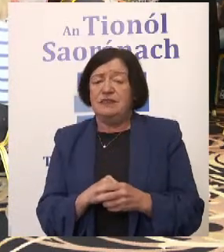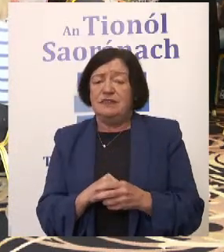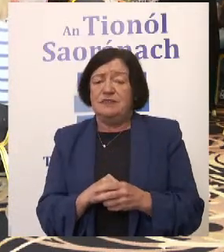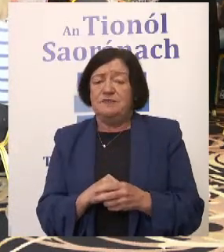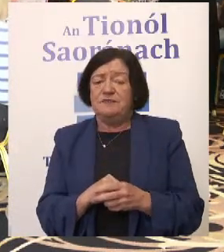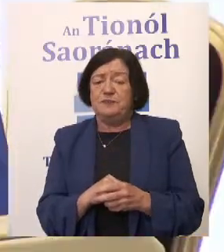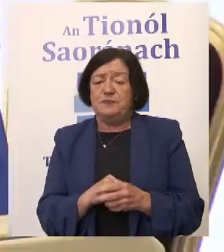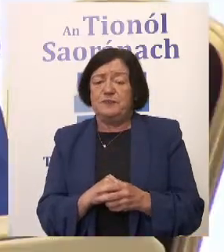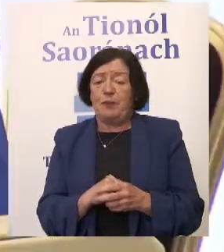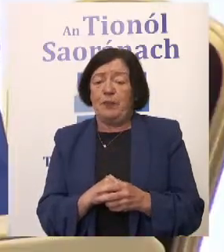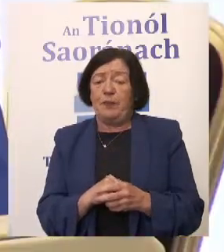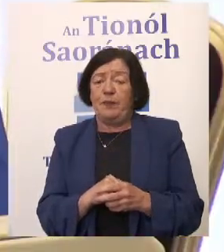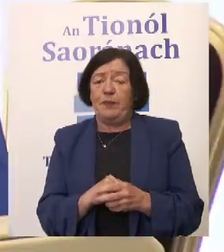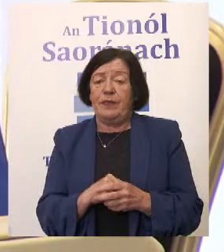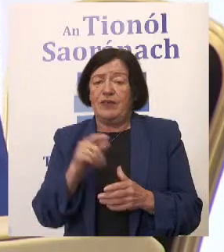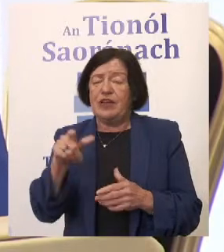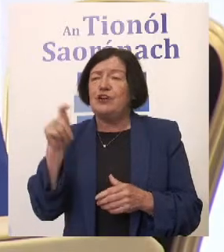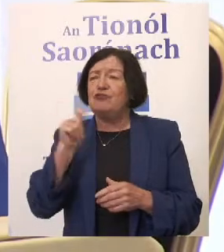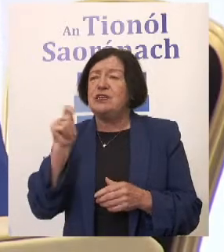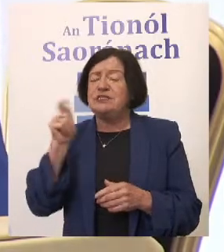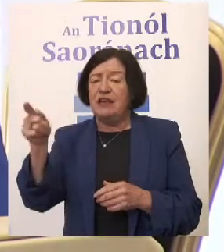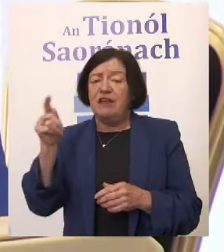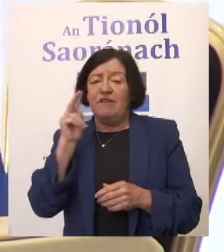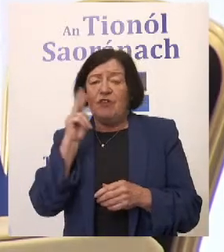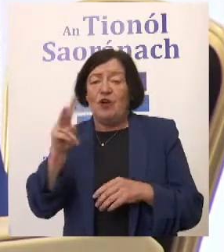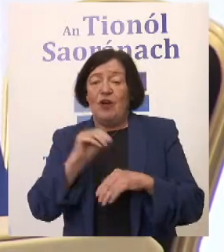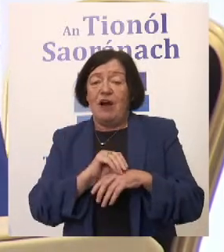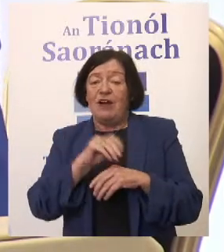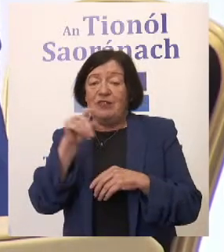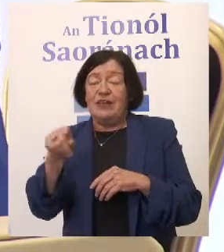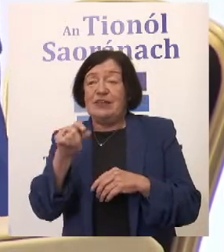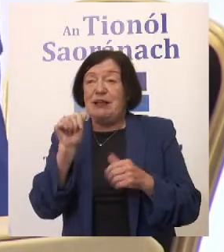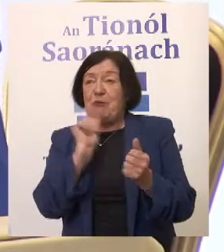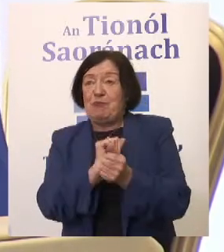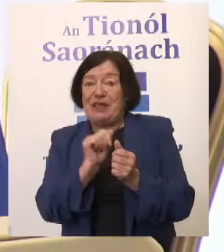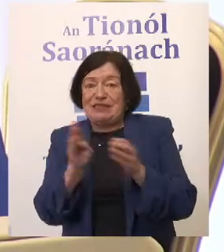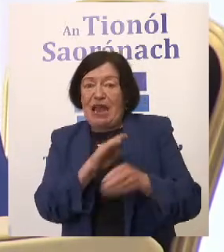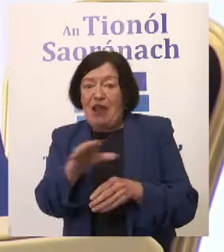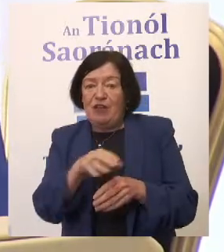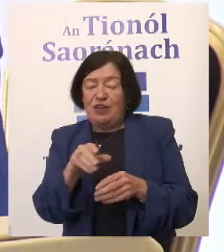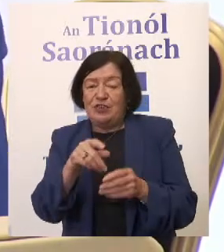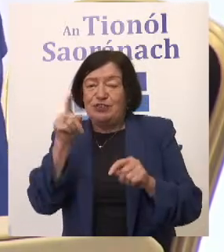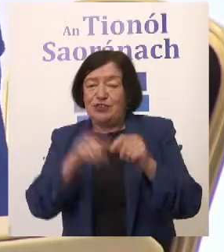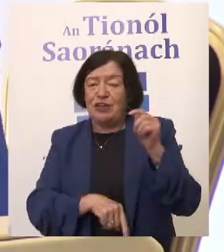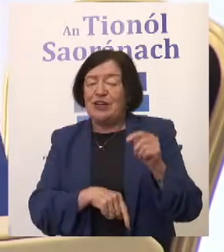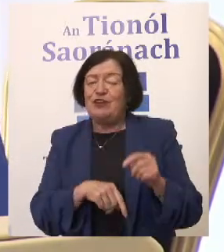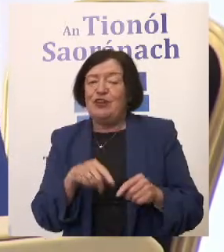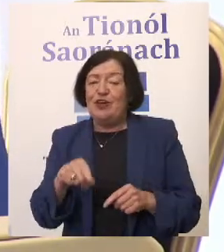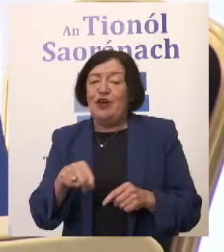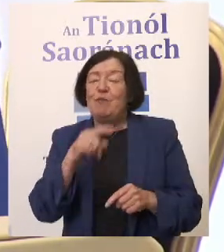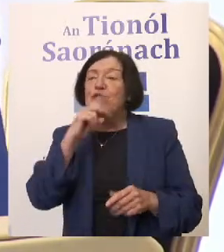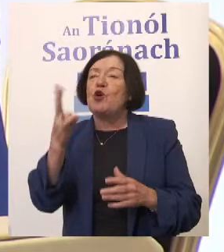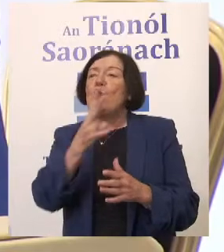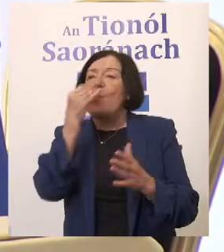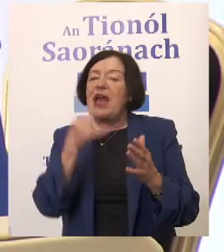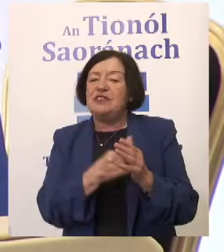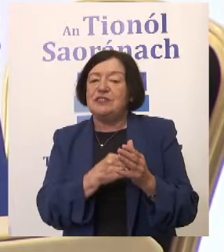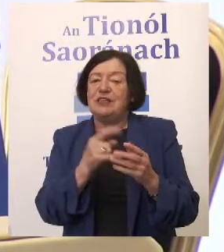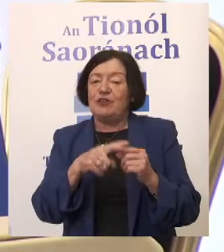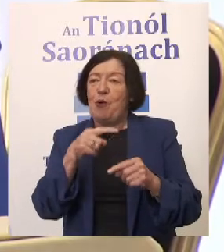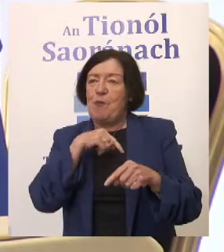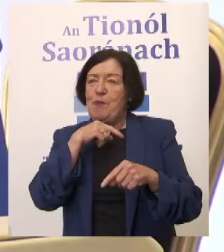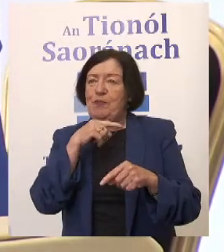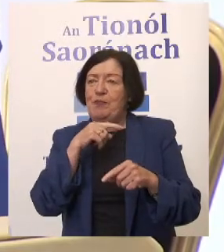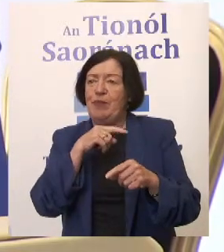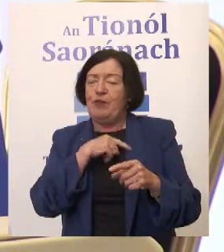I think Teresa's opinion on a congestion charge doesn't really matter. But the question is more to put it back to you to